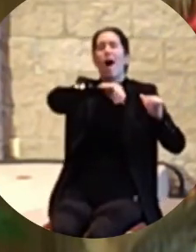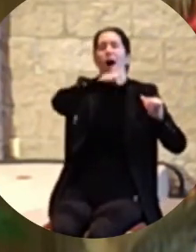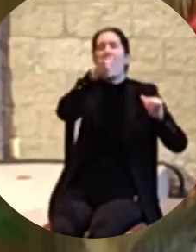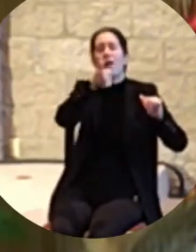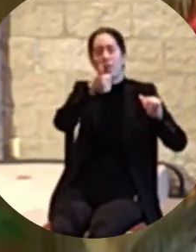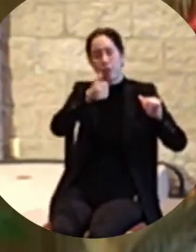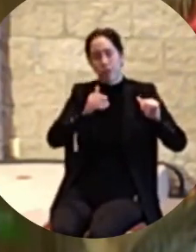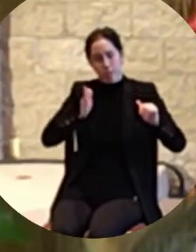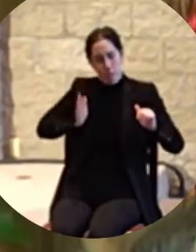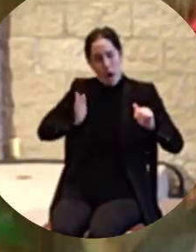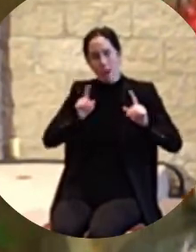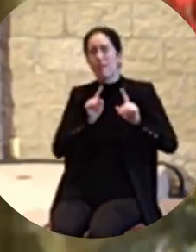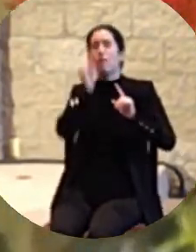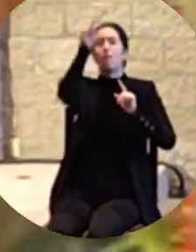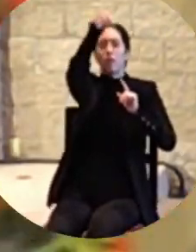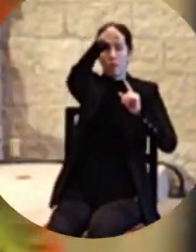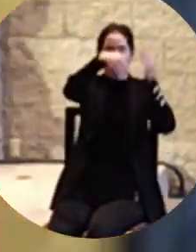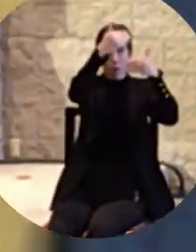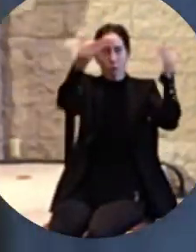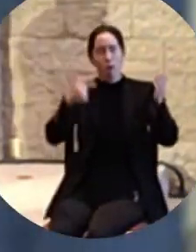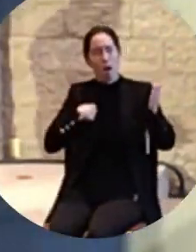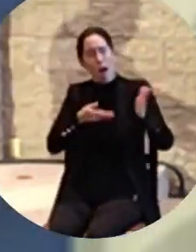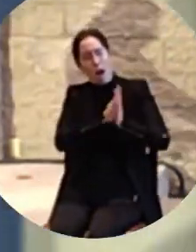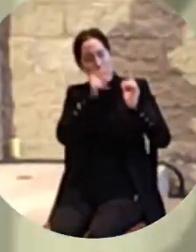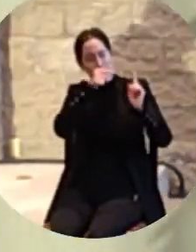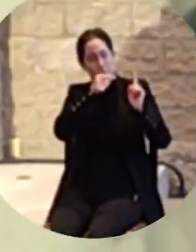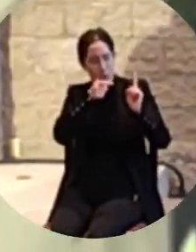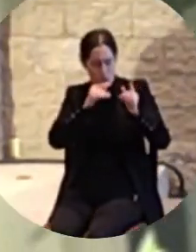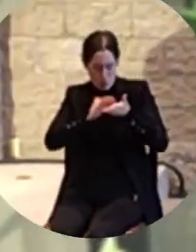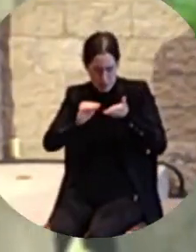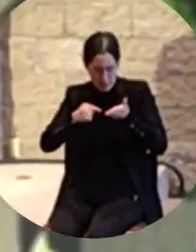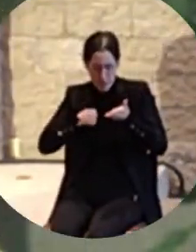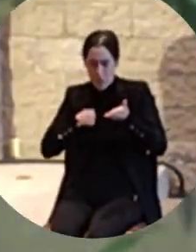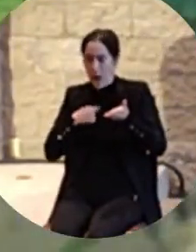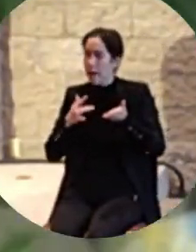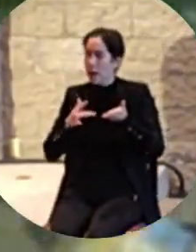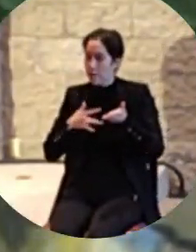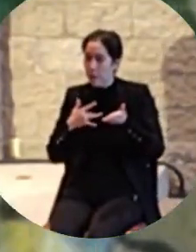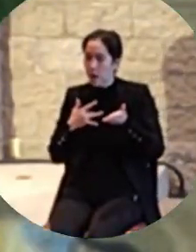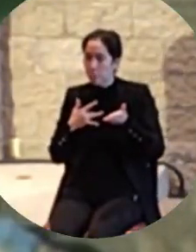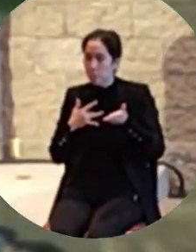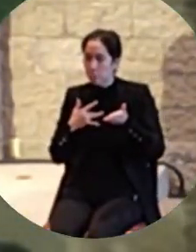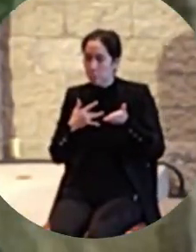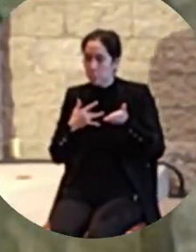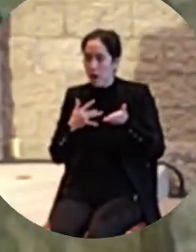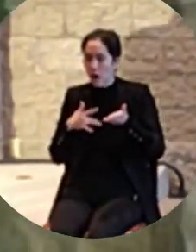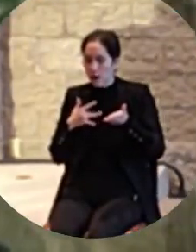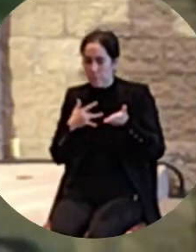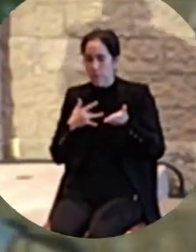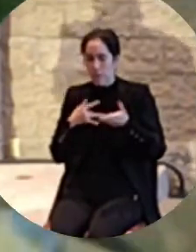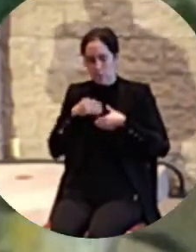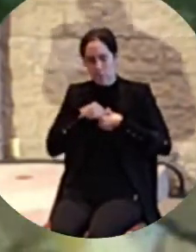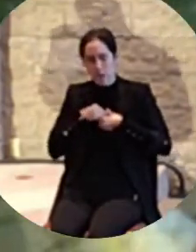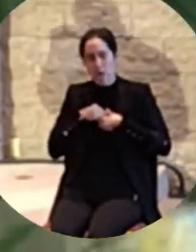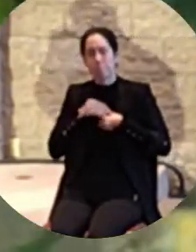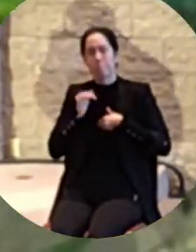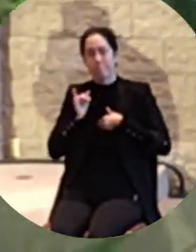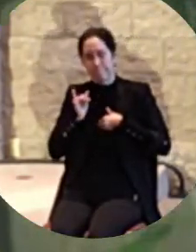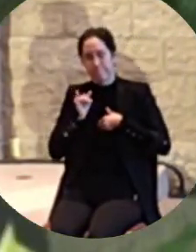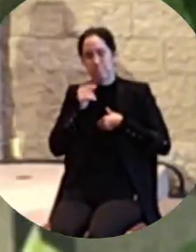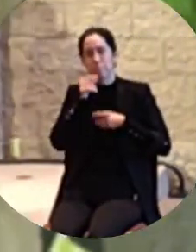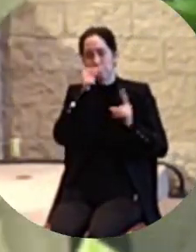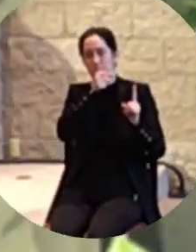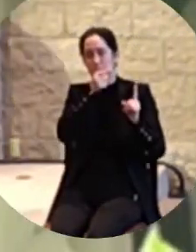had. I want to close with a reading from Mirabai Starr. She